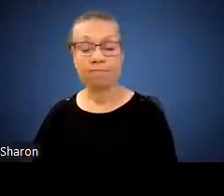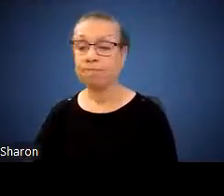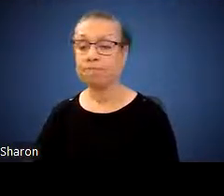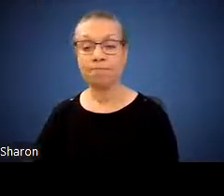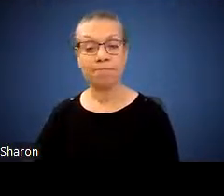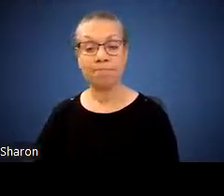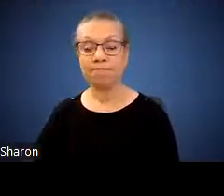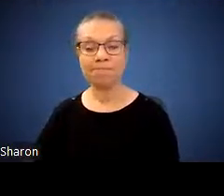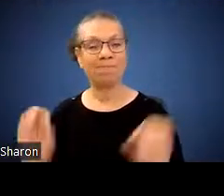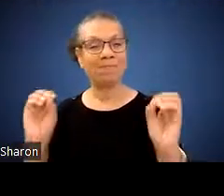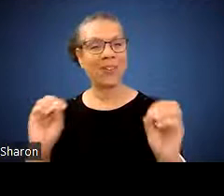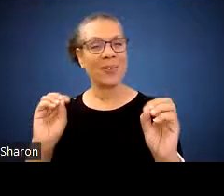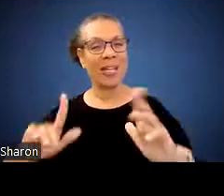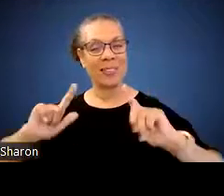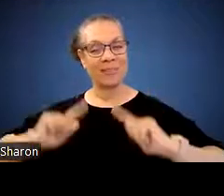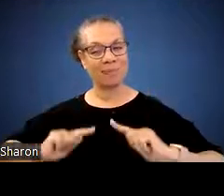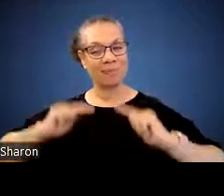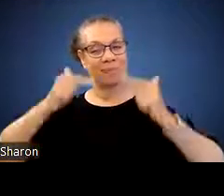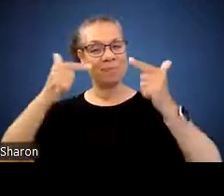All right.